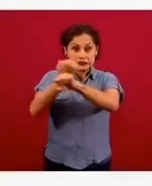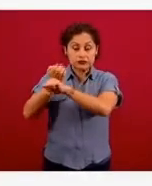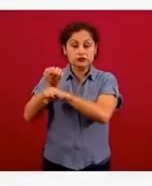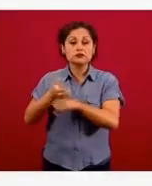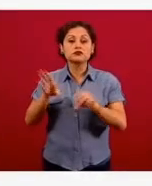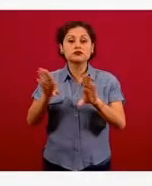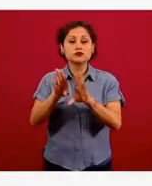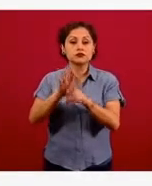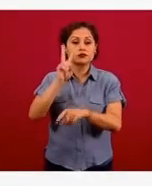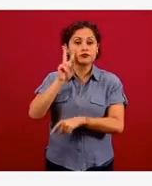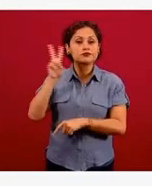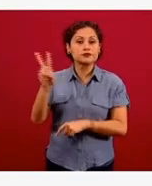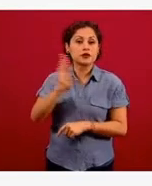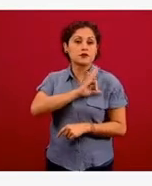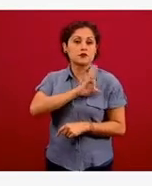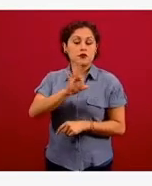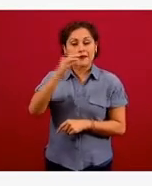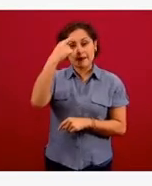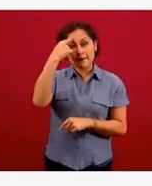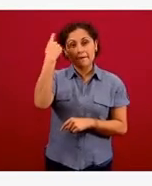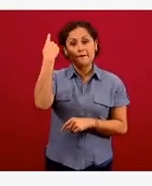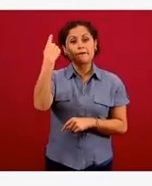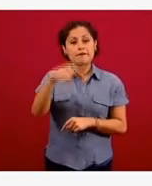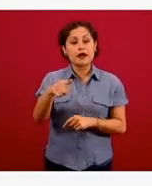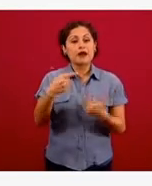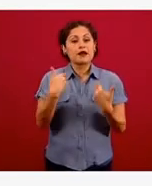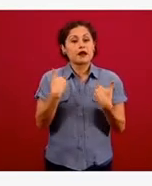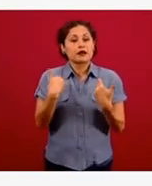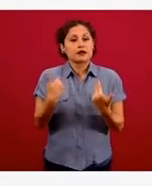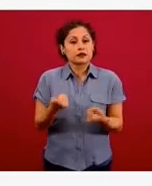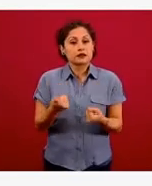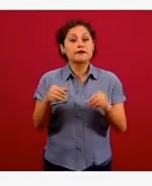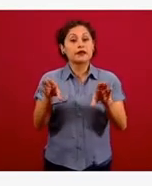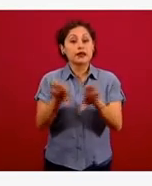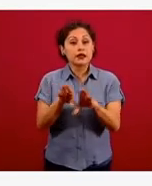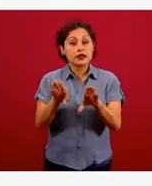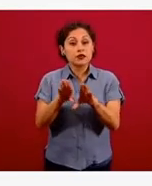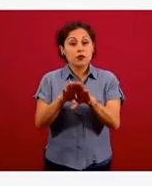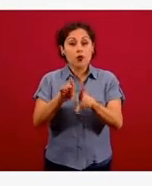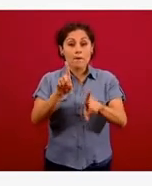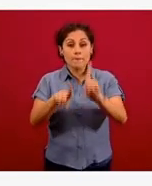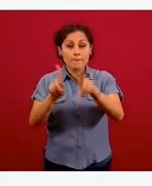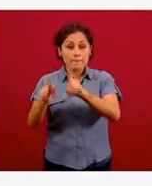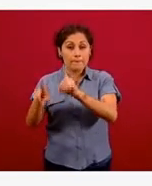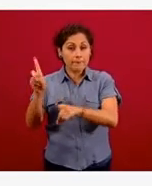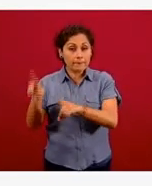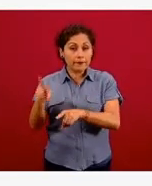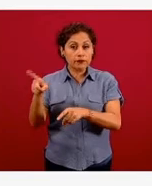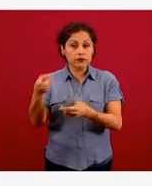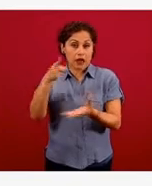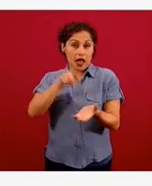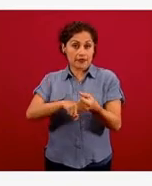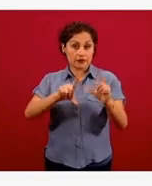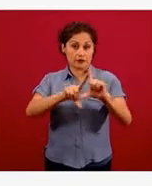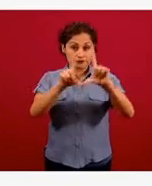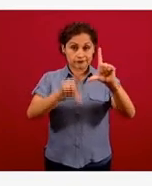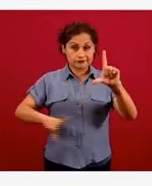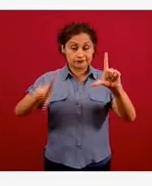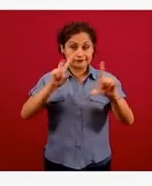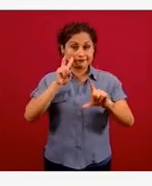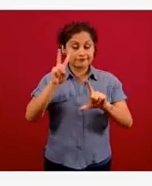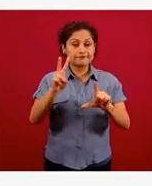how, by visualizing this map, we can have more clarity of the variation that